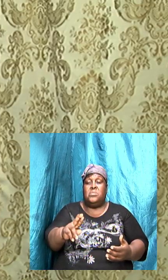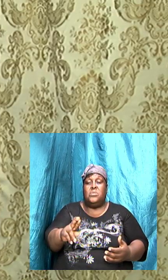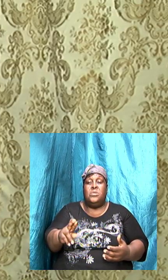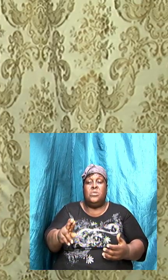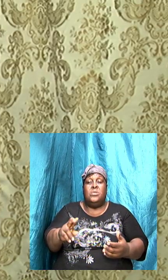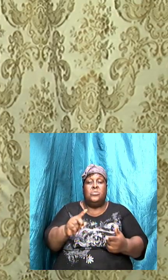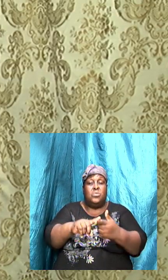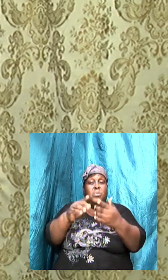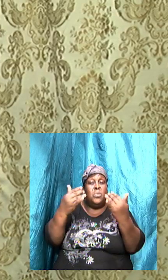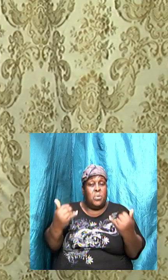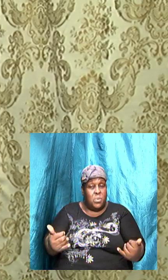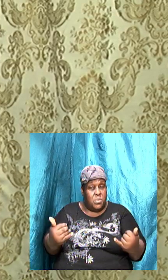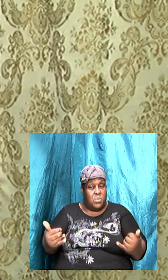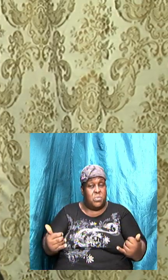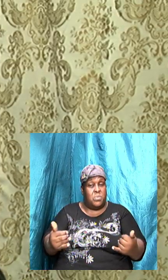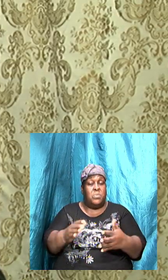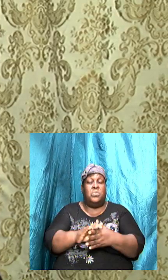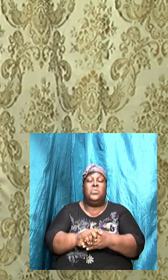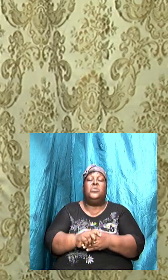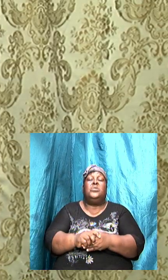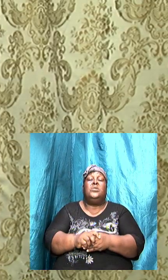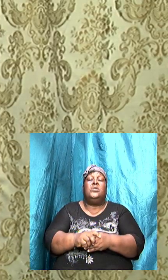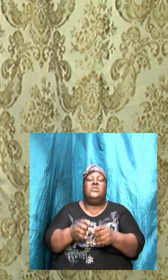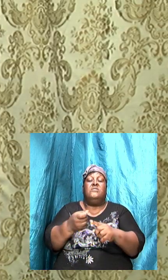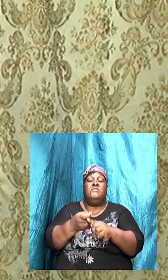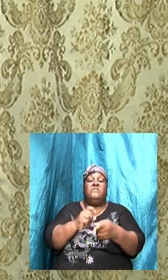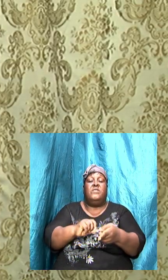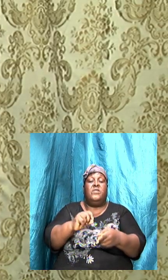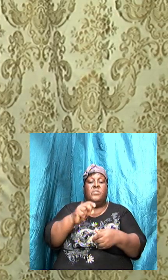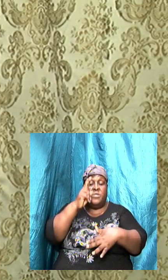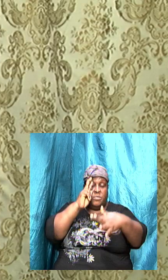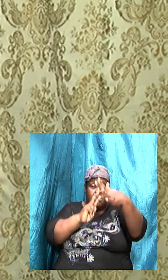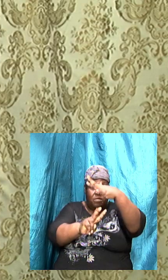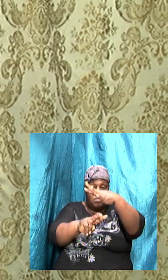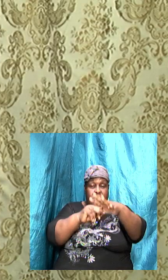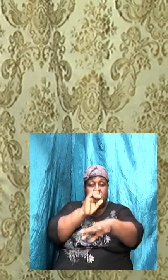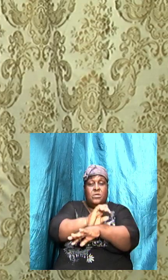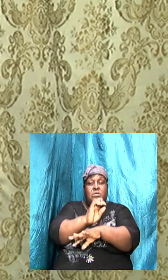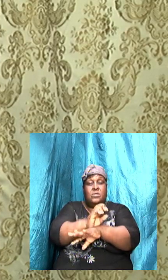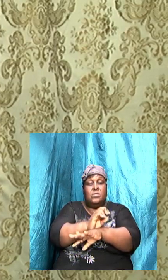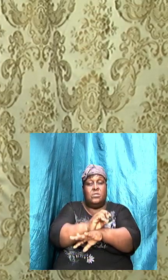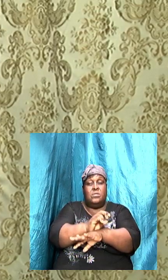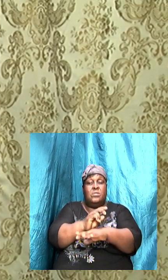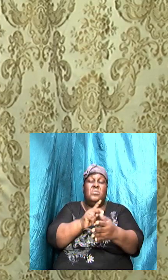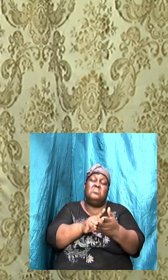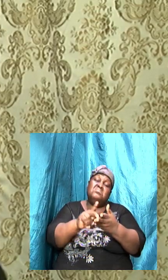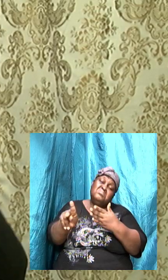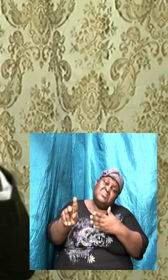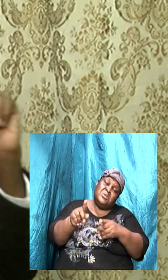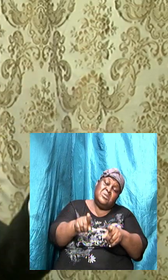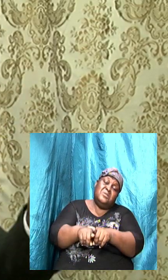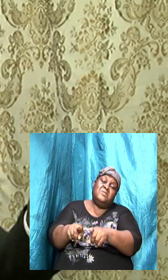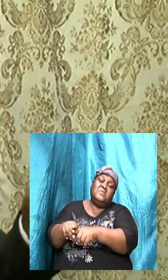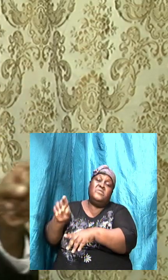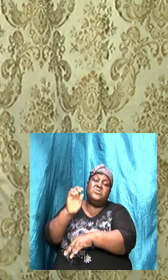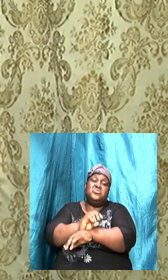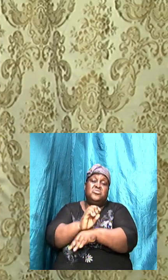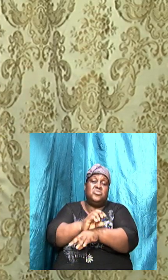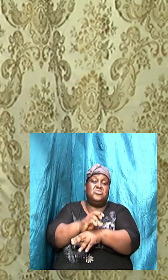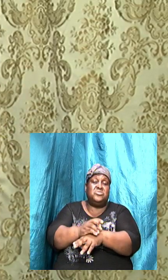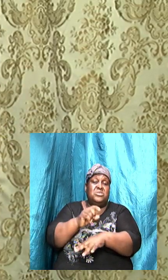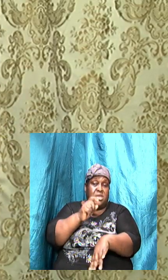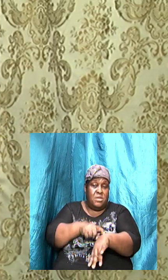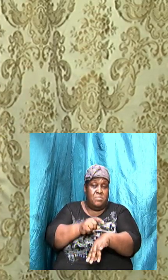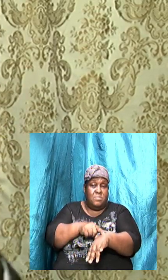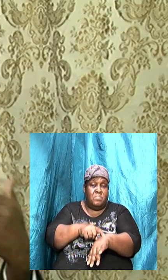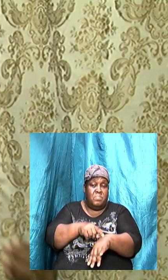seven churches from the prophetic view represent the different church ages from that time